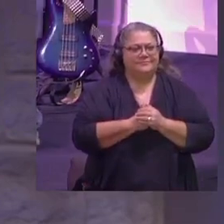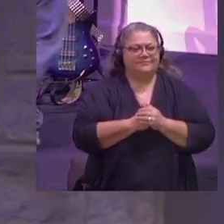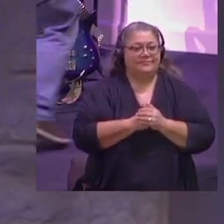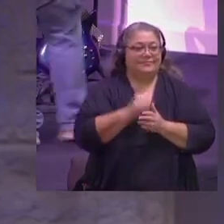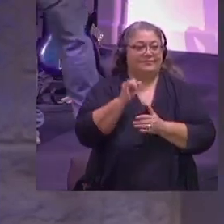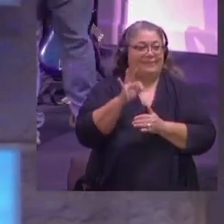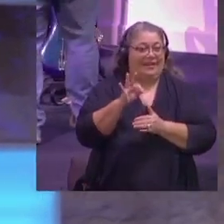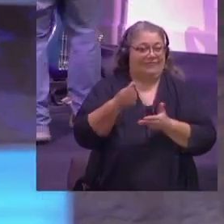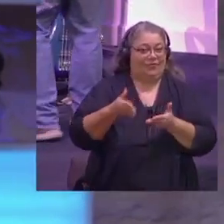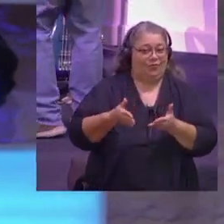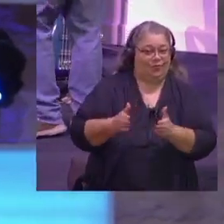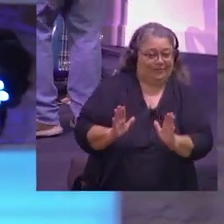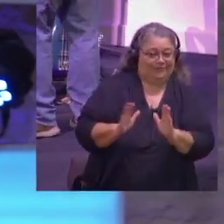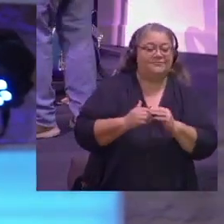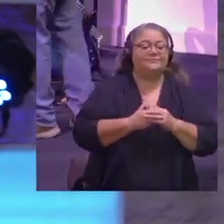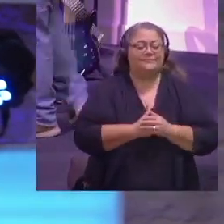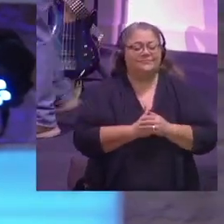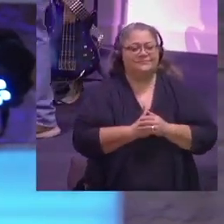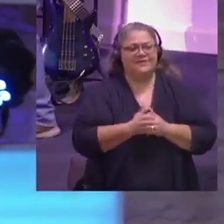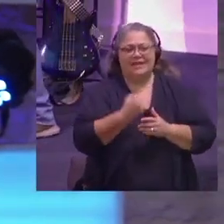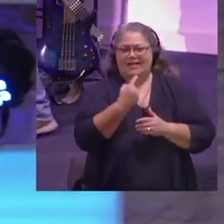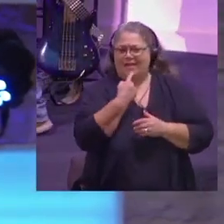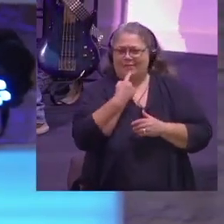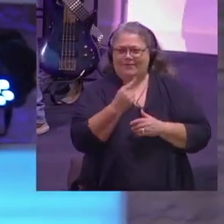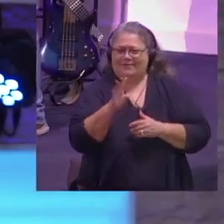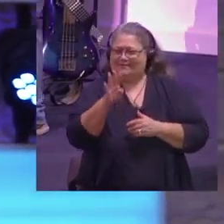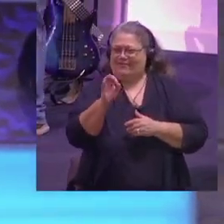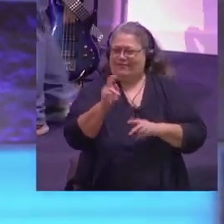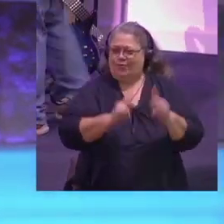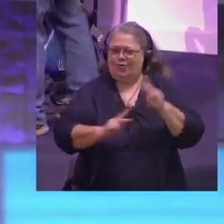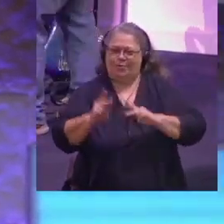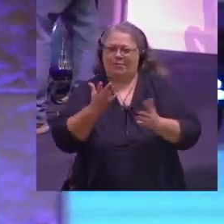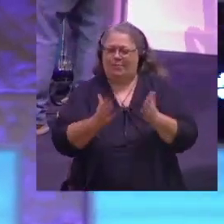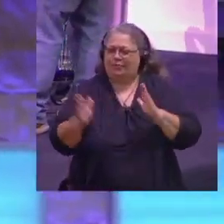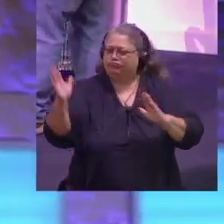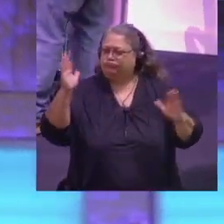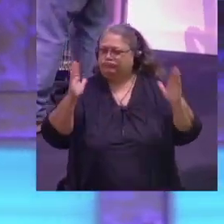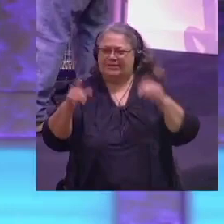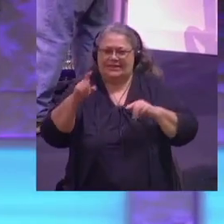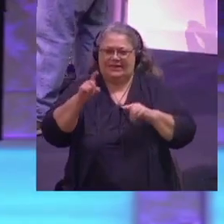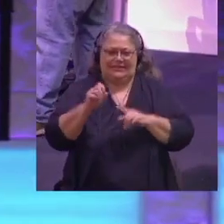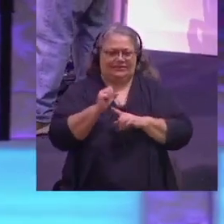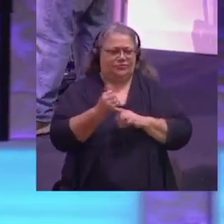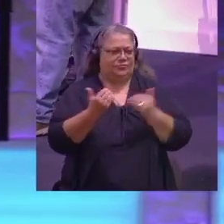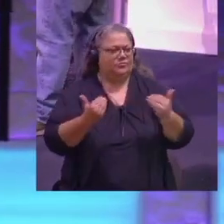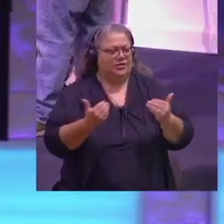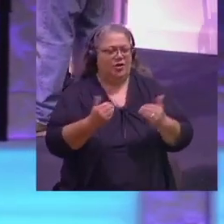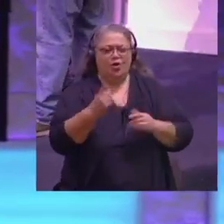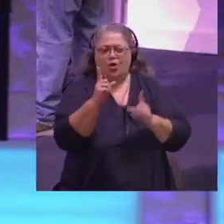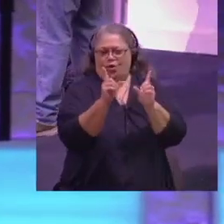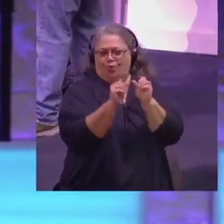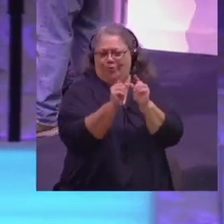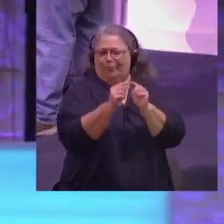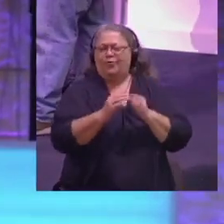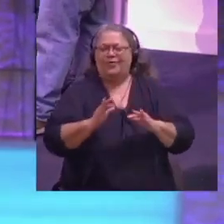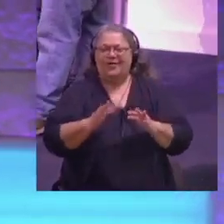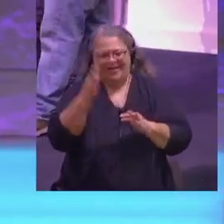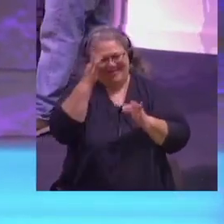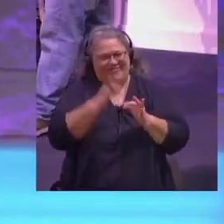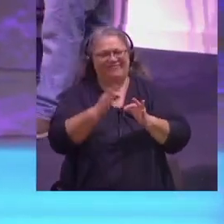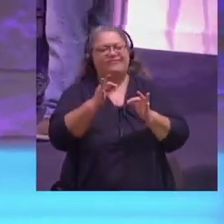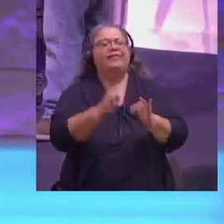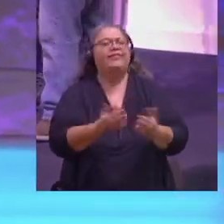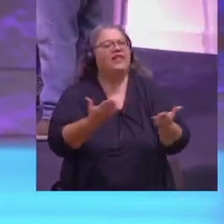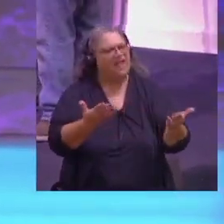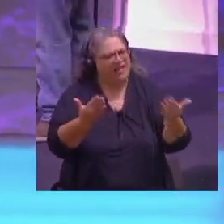to. I'm going to say probably 40 people raised their hand this morning. I'm going to ask you to do one more step of faith. I want you to come